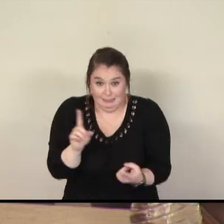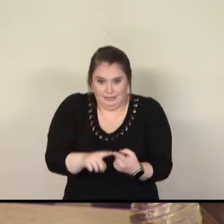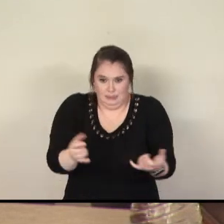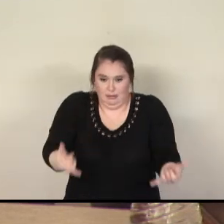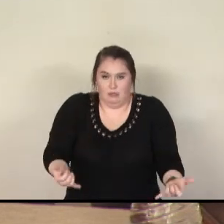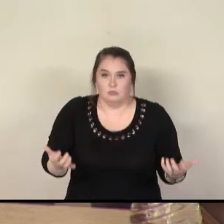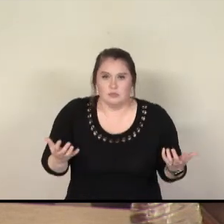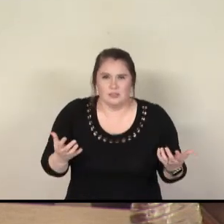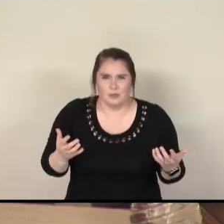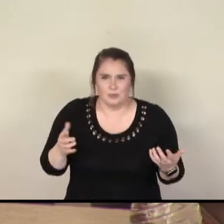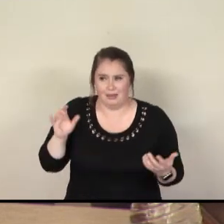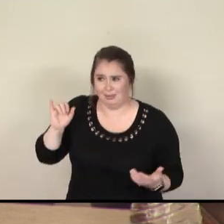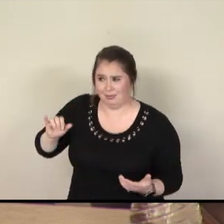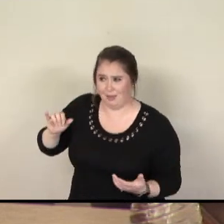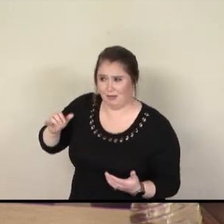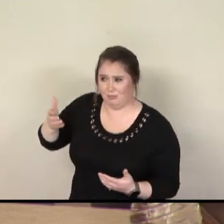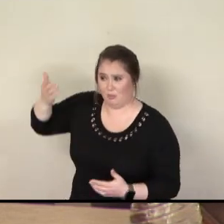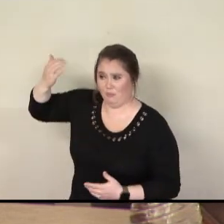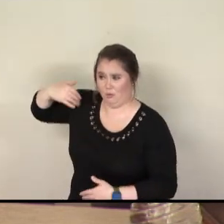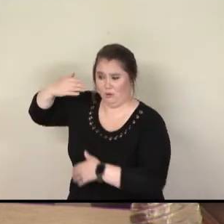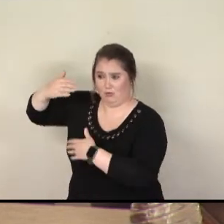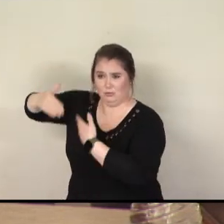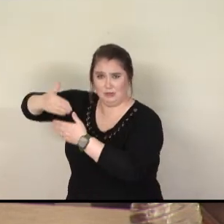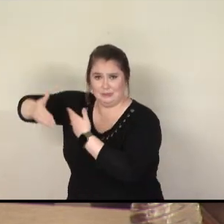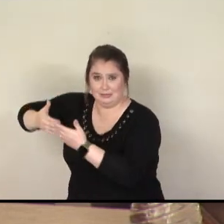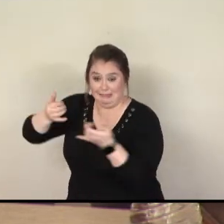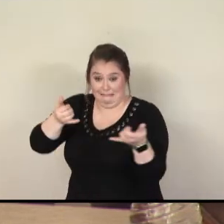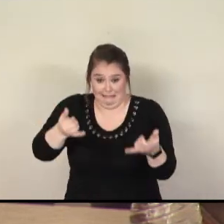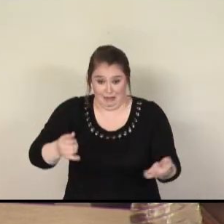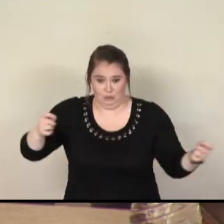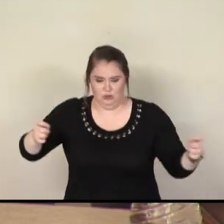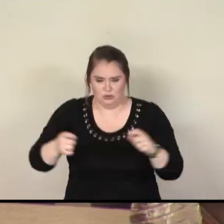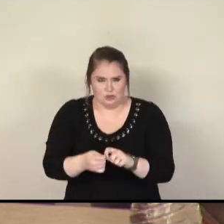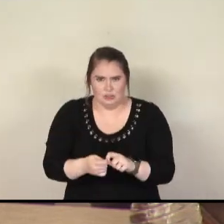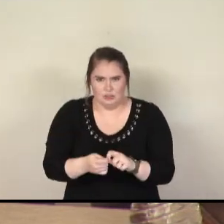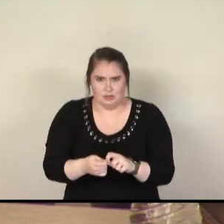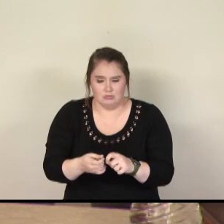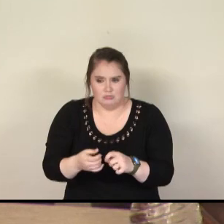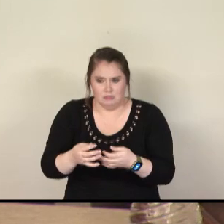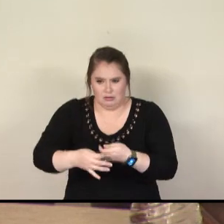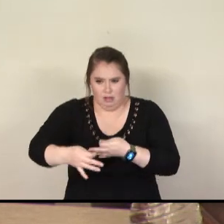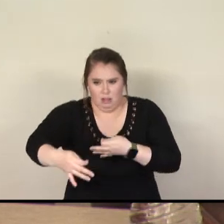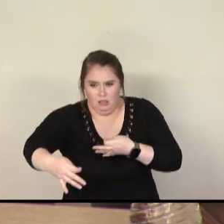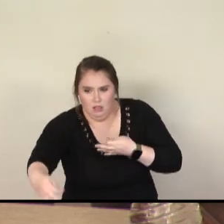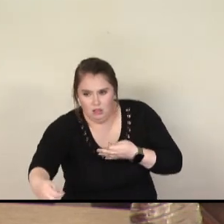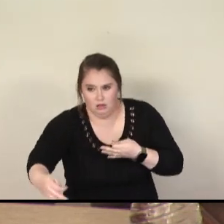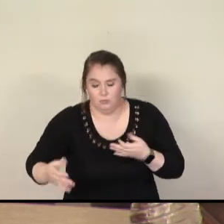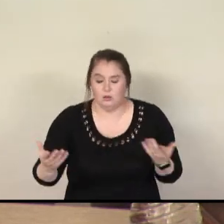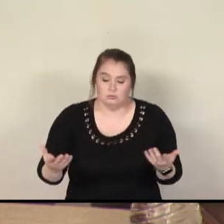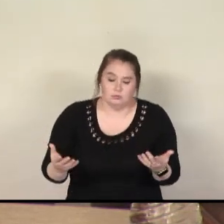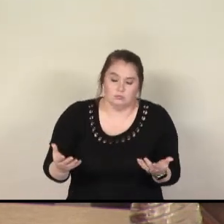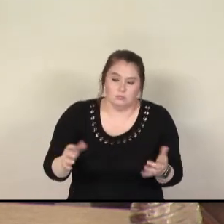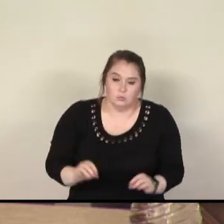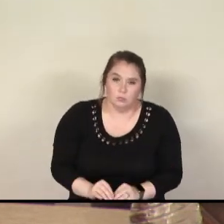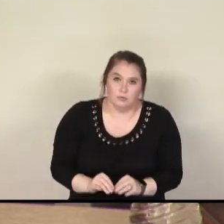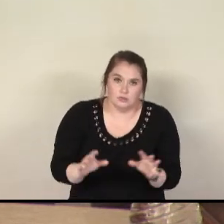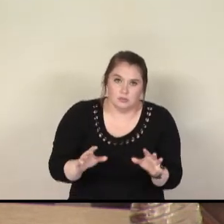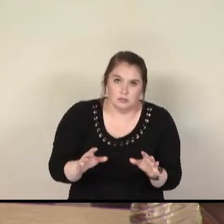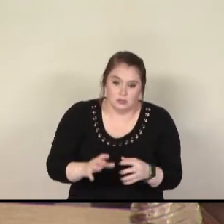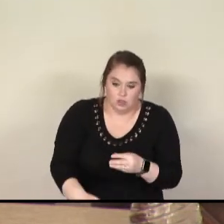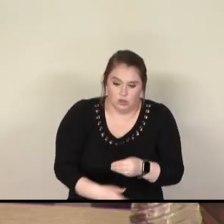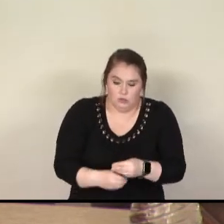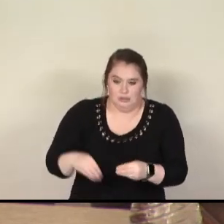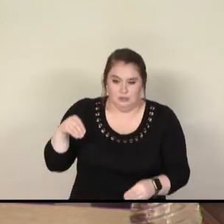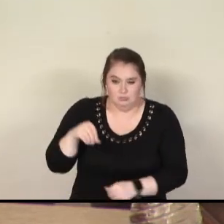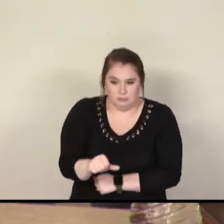what changed in the process that is causing us the delay, but then also obviously these increased